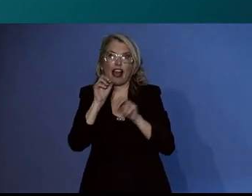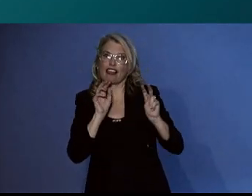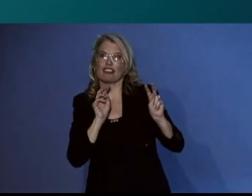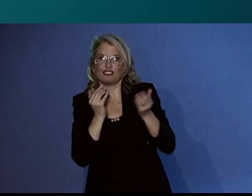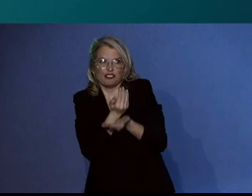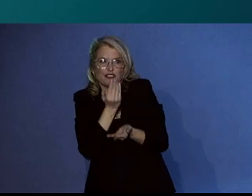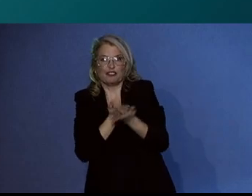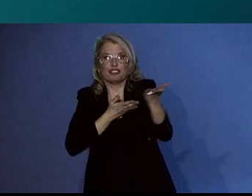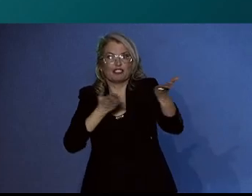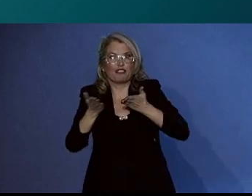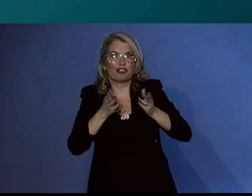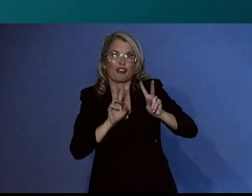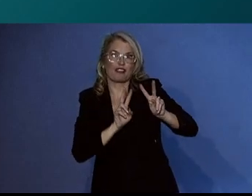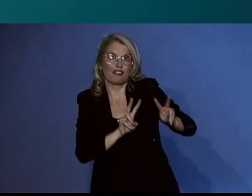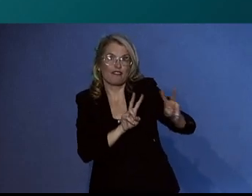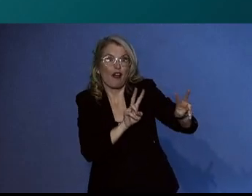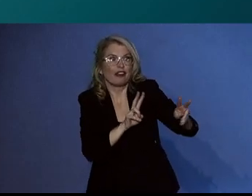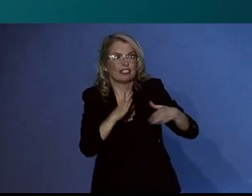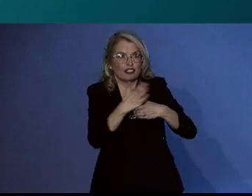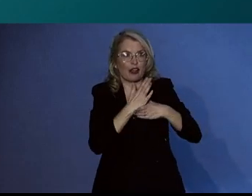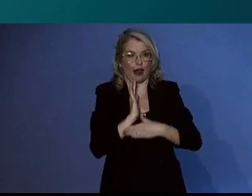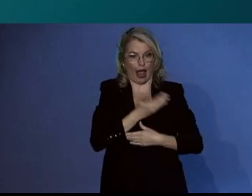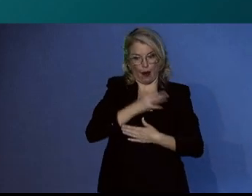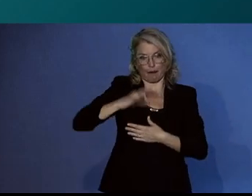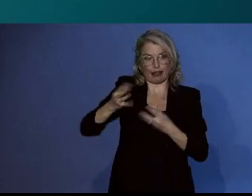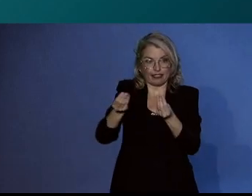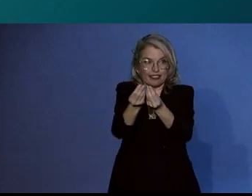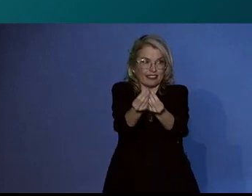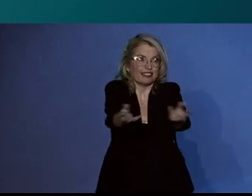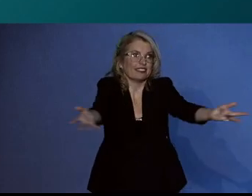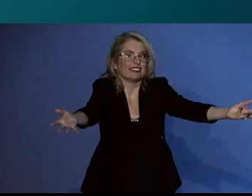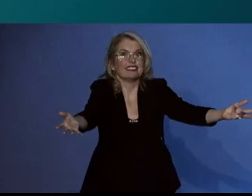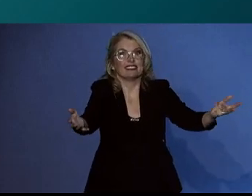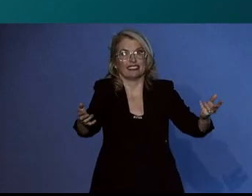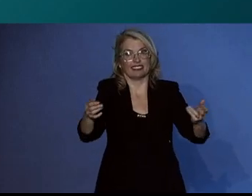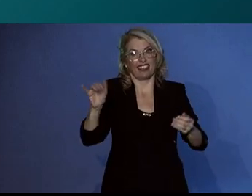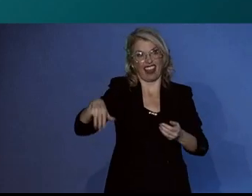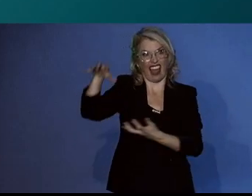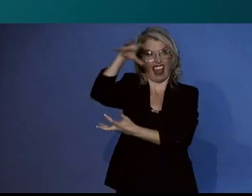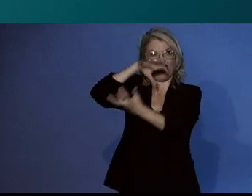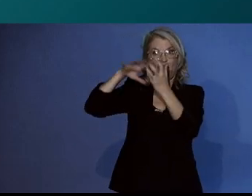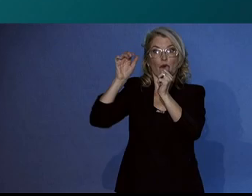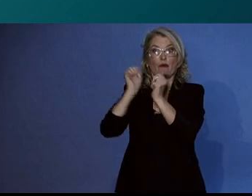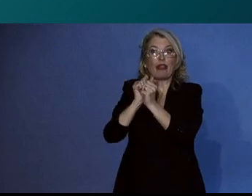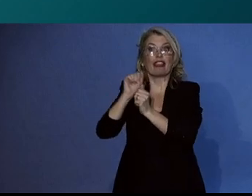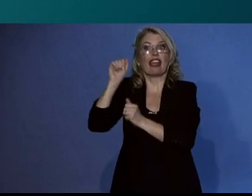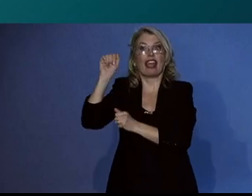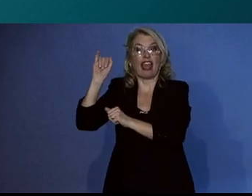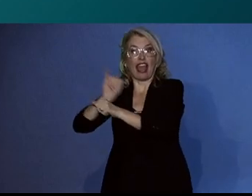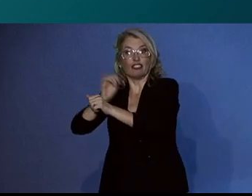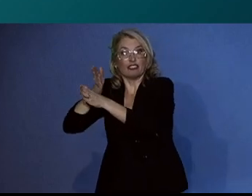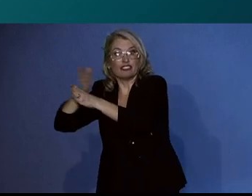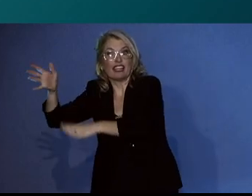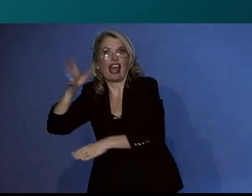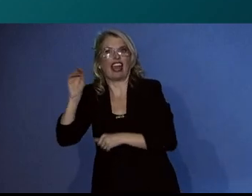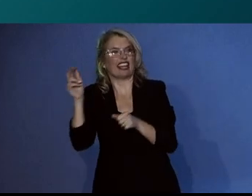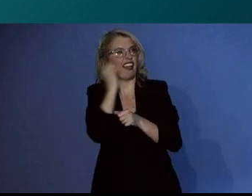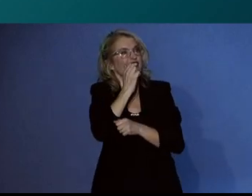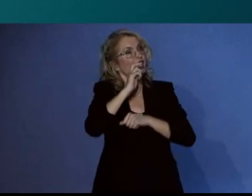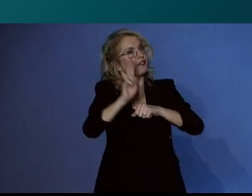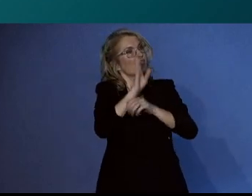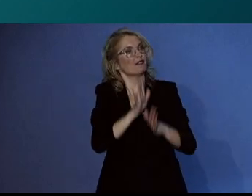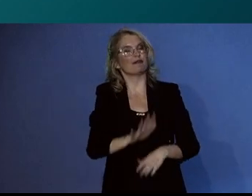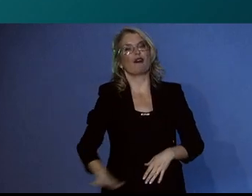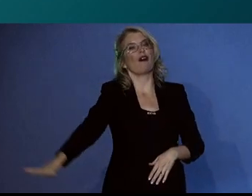new services, and we look forward to sharing the benefits of the cloud with both industry and